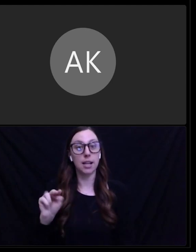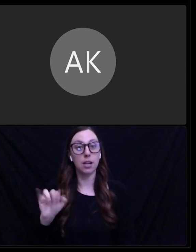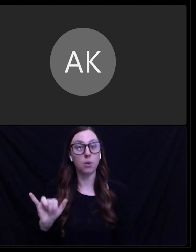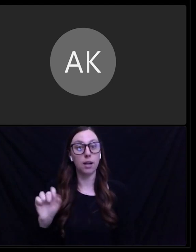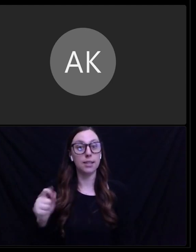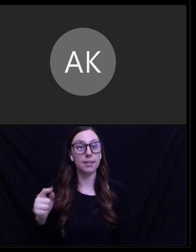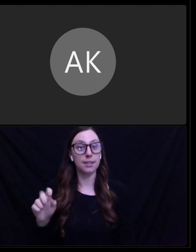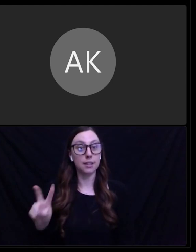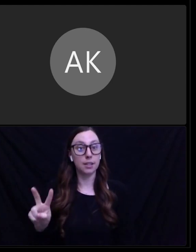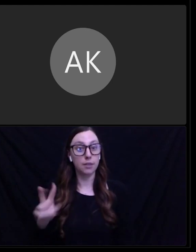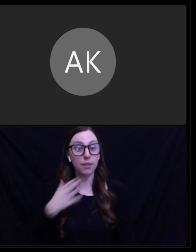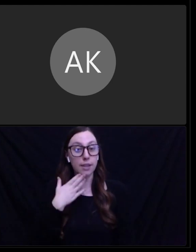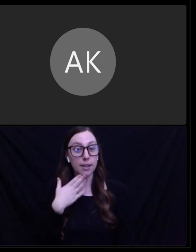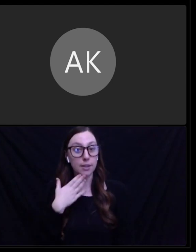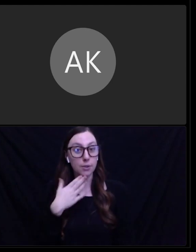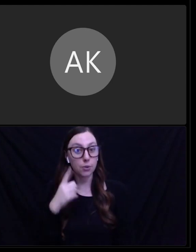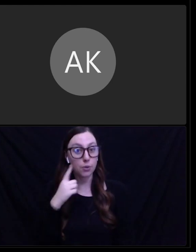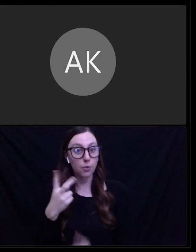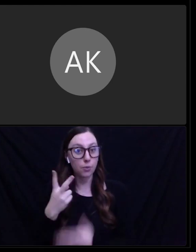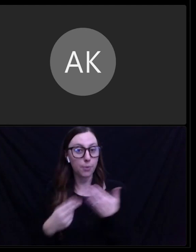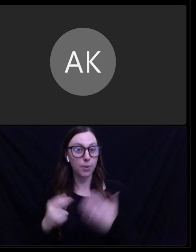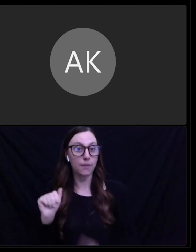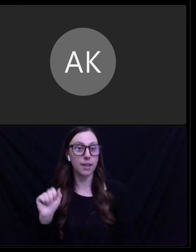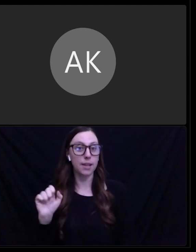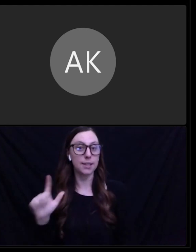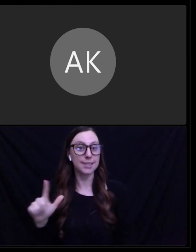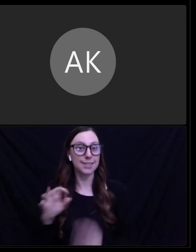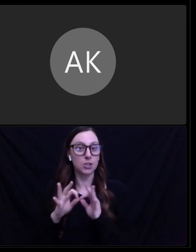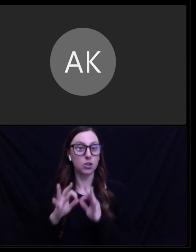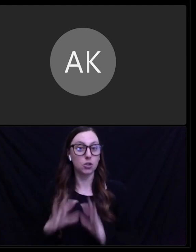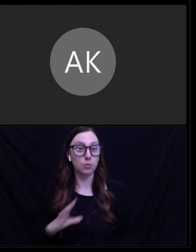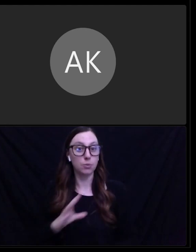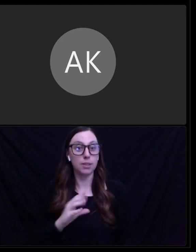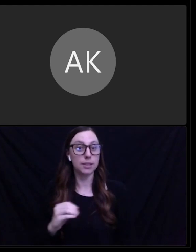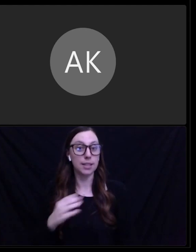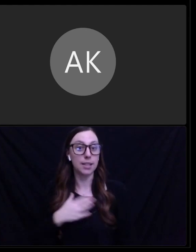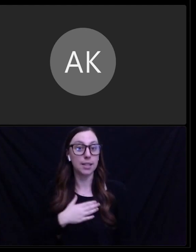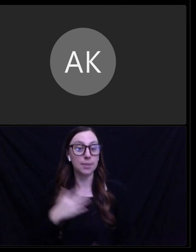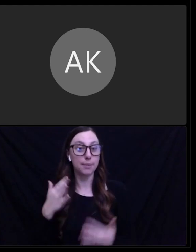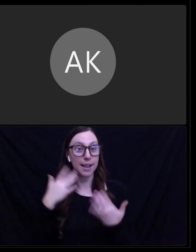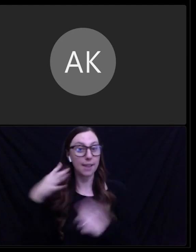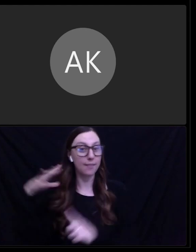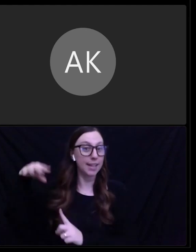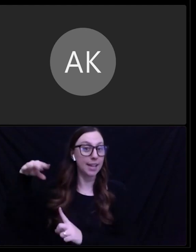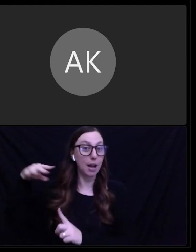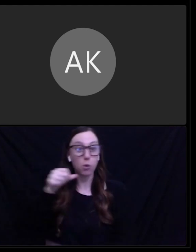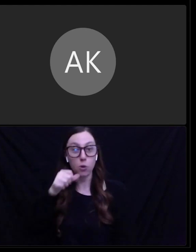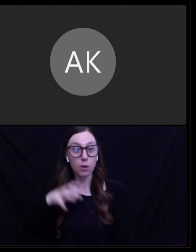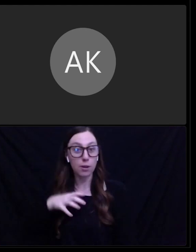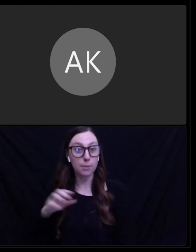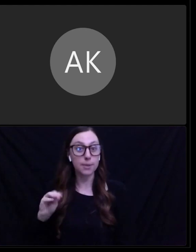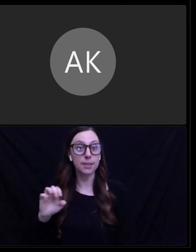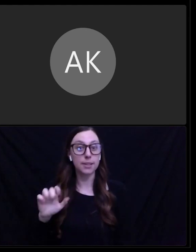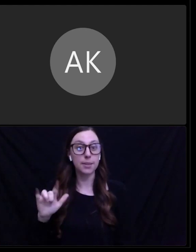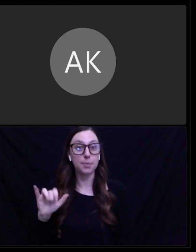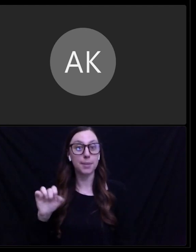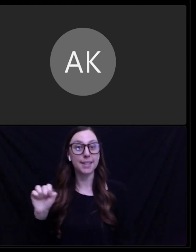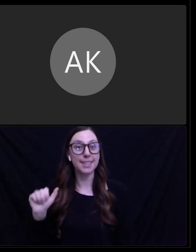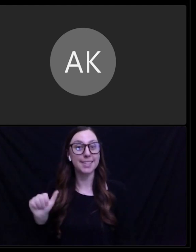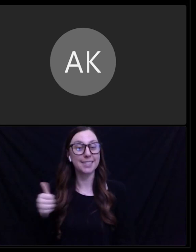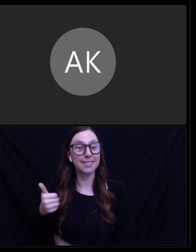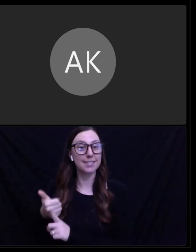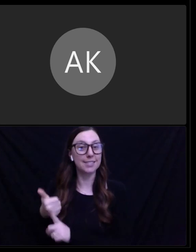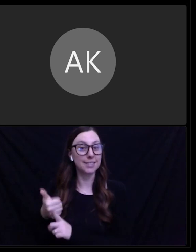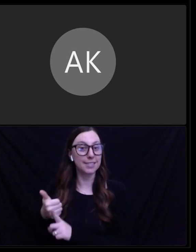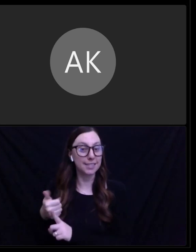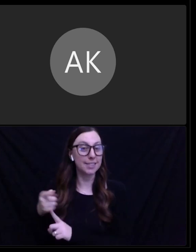Thank you to both of our ASL interpreters, as well as my lovely camera person, Melissa, who has been the one, you know, getting